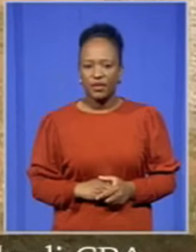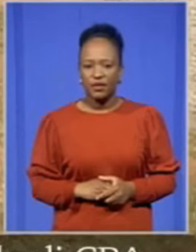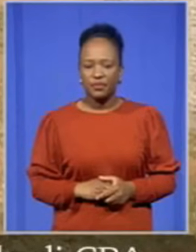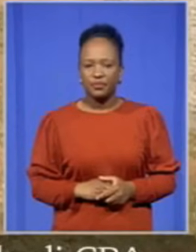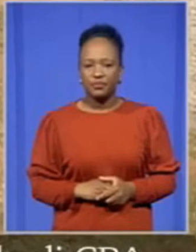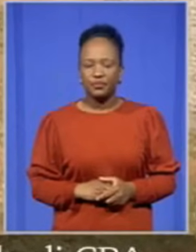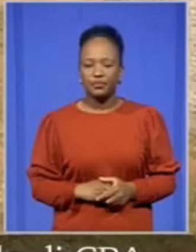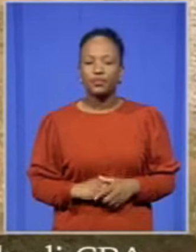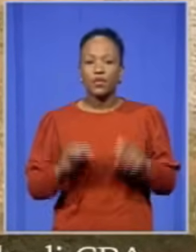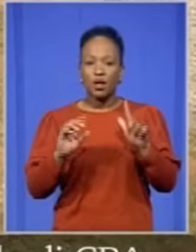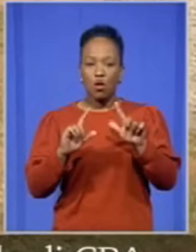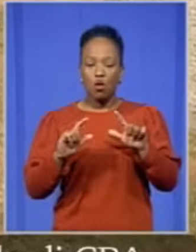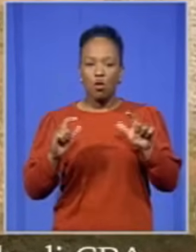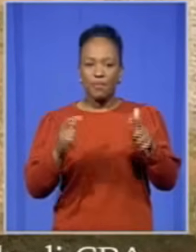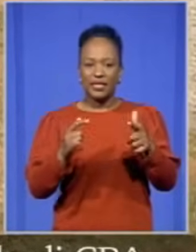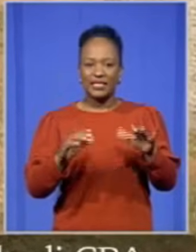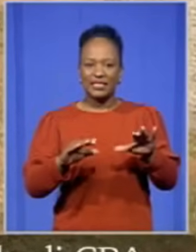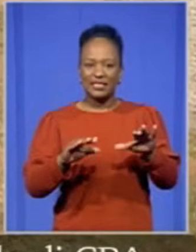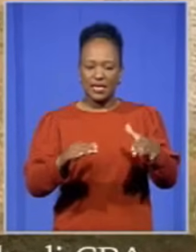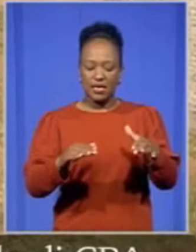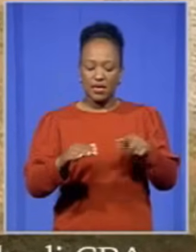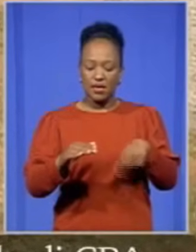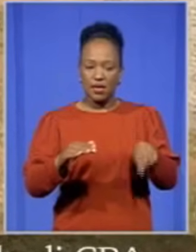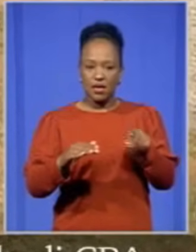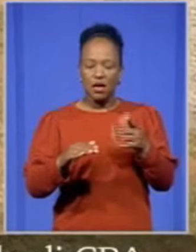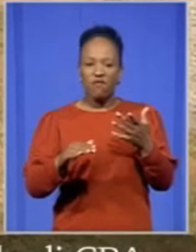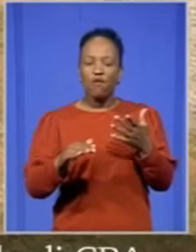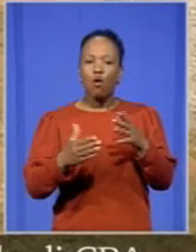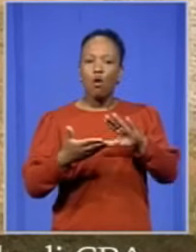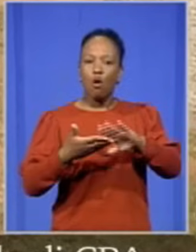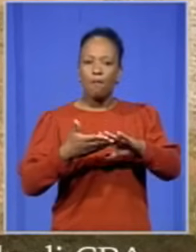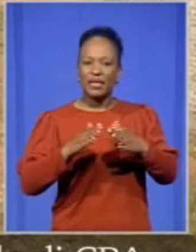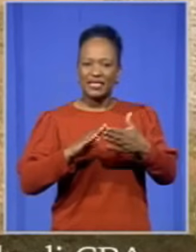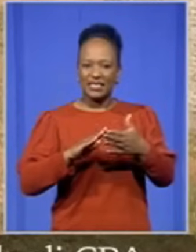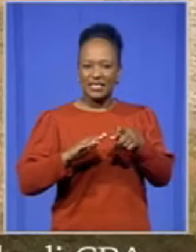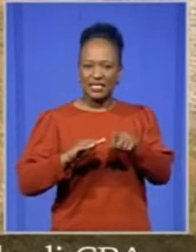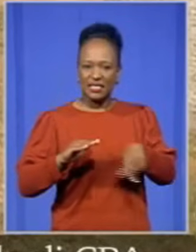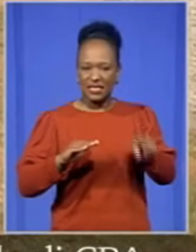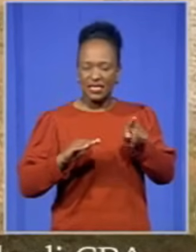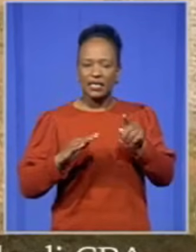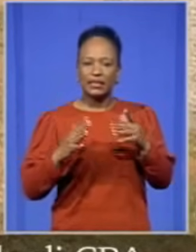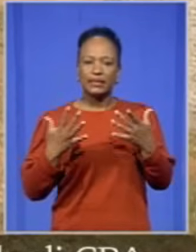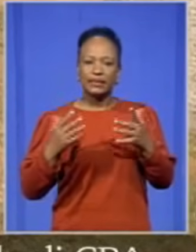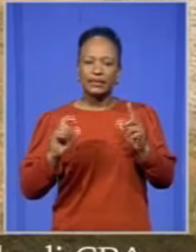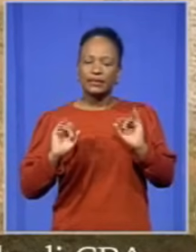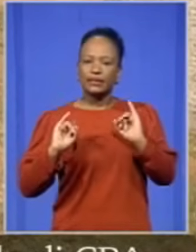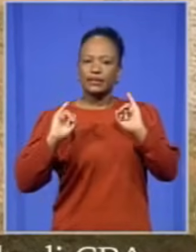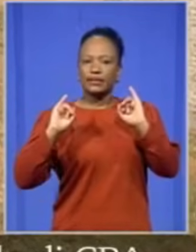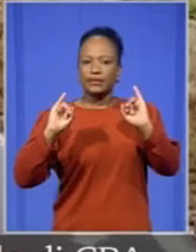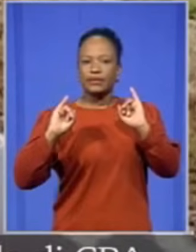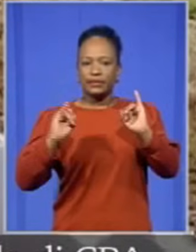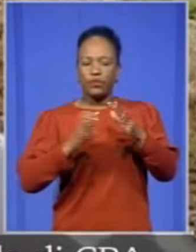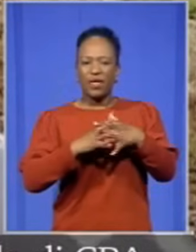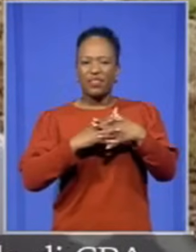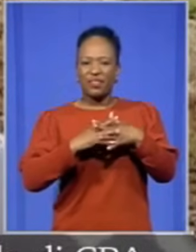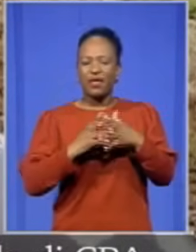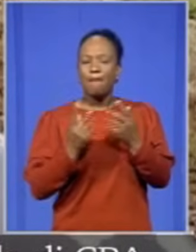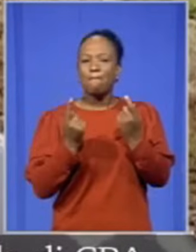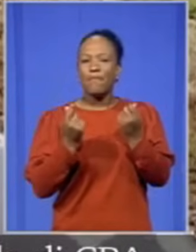Dikomiti tse di tsamaisang merero ya baagi mono provinceng di aparetswe ke dintwa le tsamaiso e botlhaswa ya matlole.